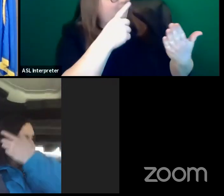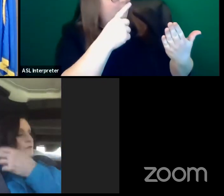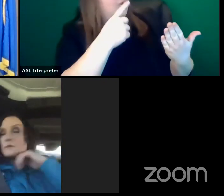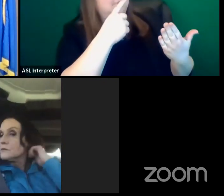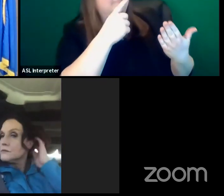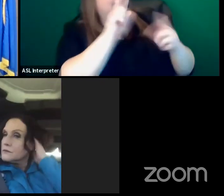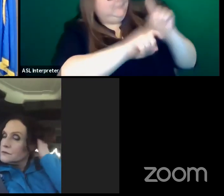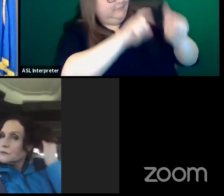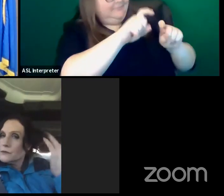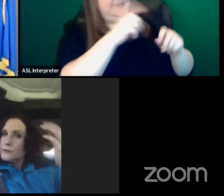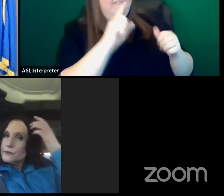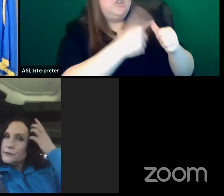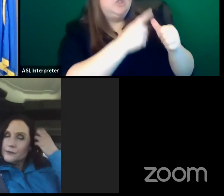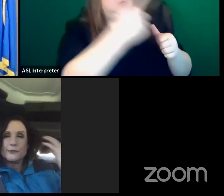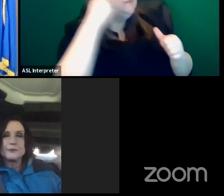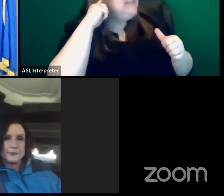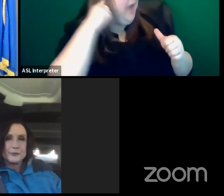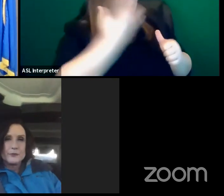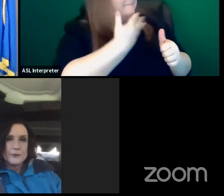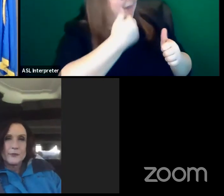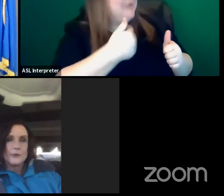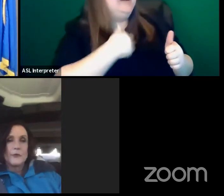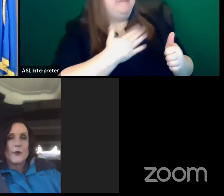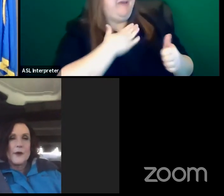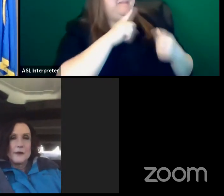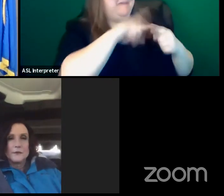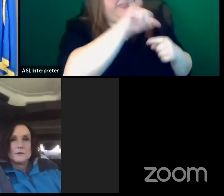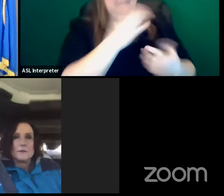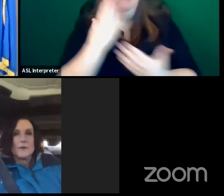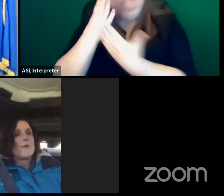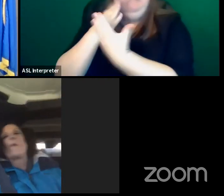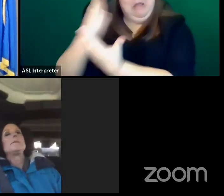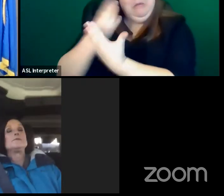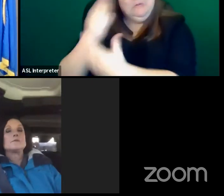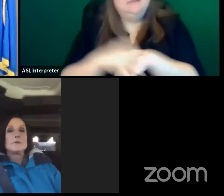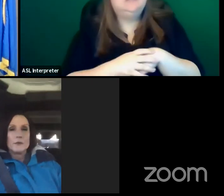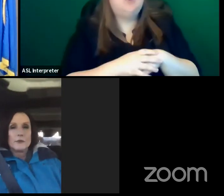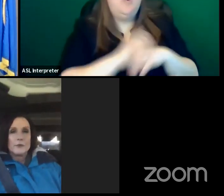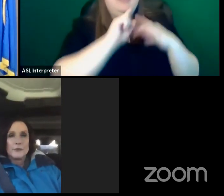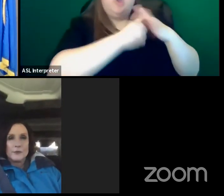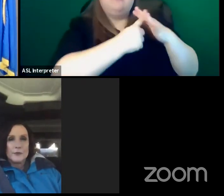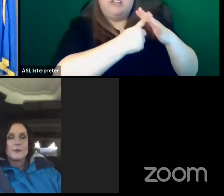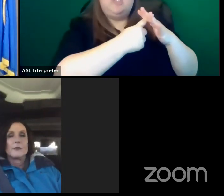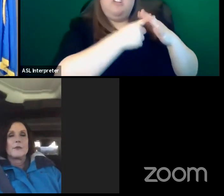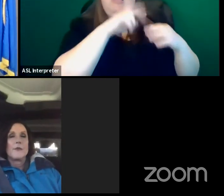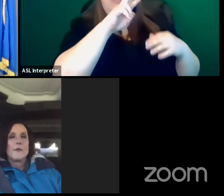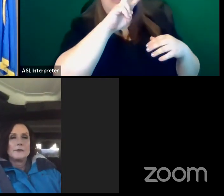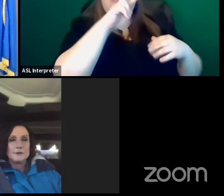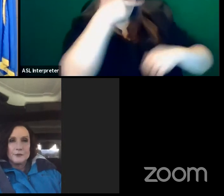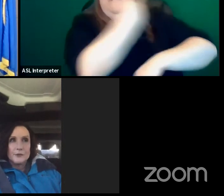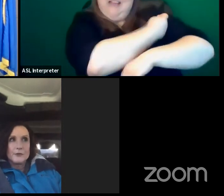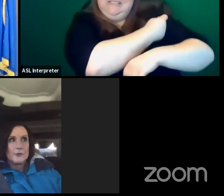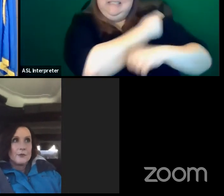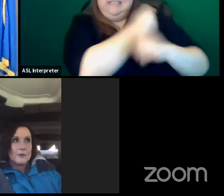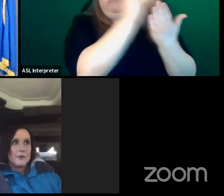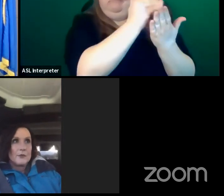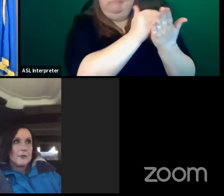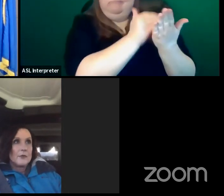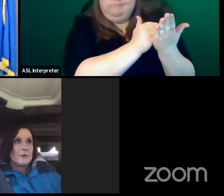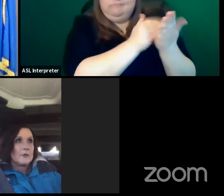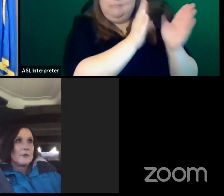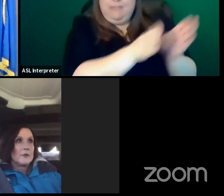lot better, which I'm happy about. Thank you. So the original vaccine playbook said the number 1 criteria for tiered distribution